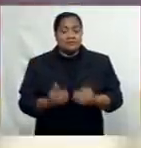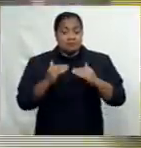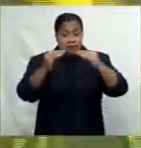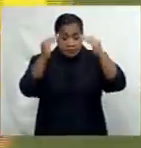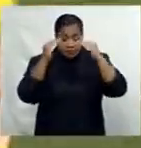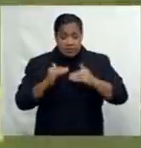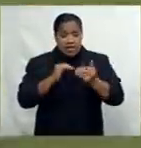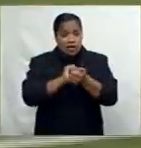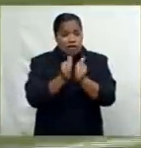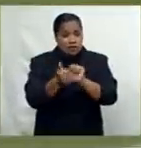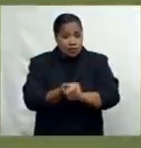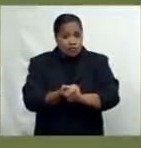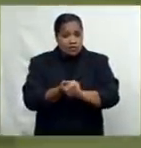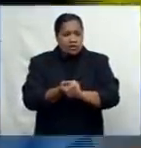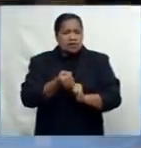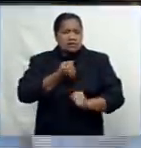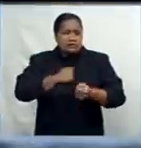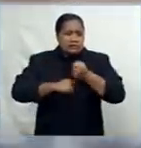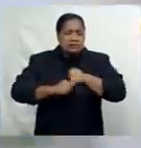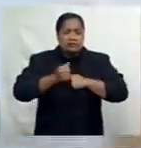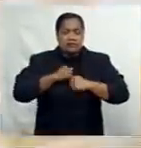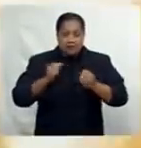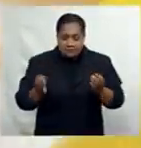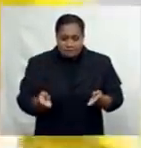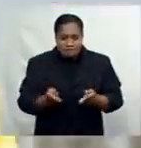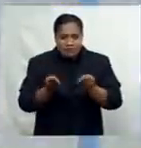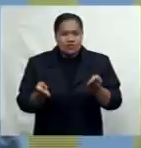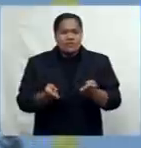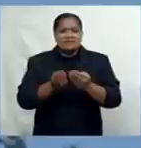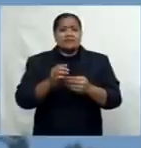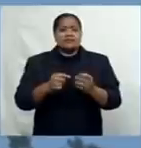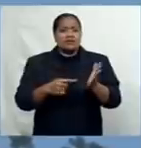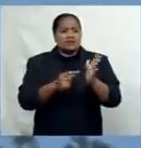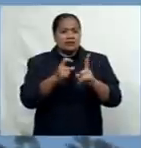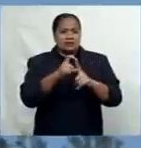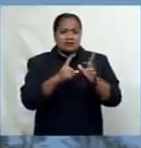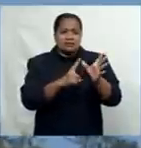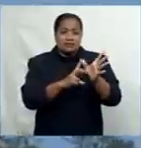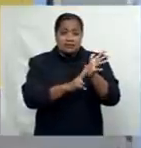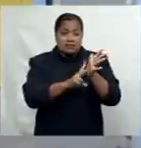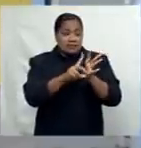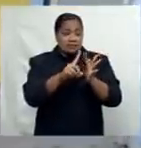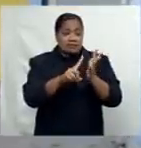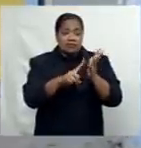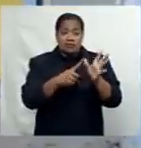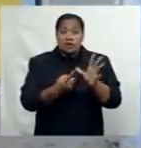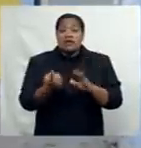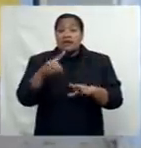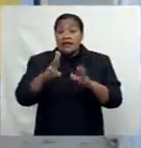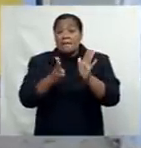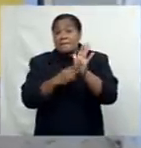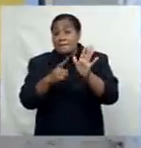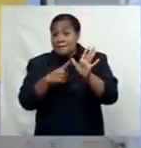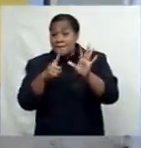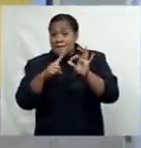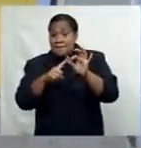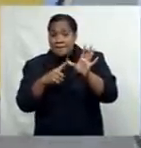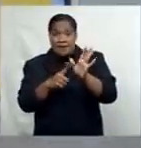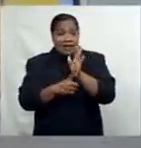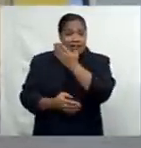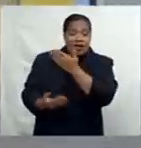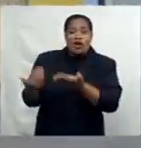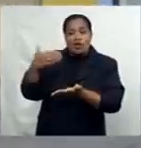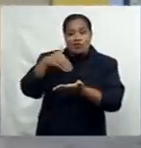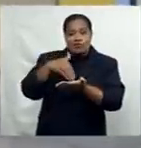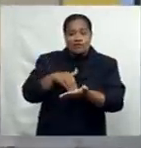Ahead in sports, struggles motivate DAVEUA and Mangala arrives in hometown.